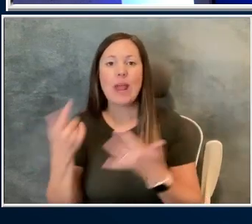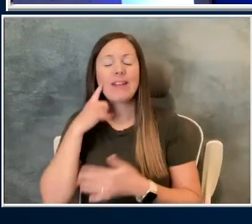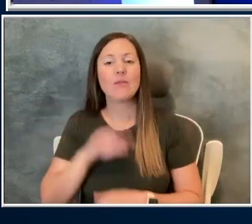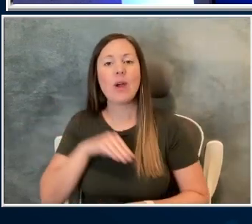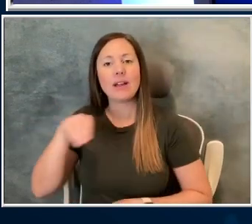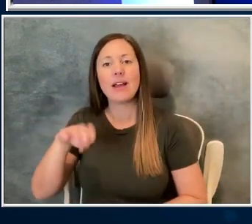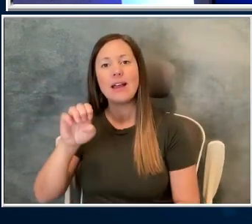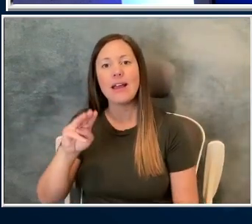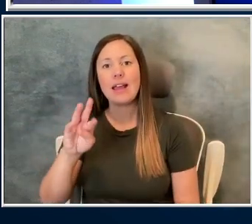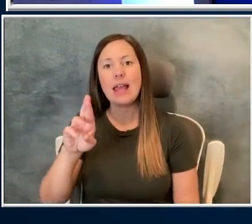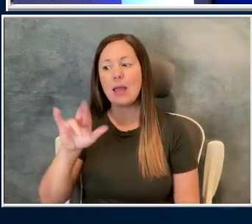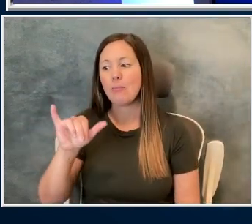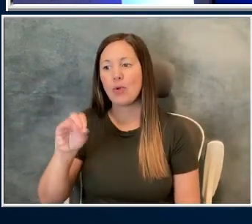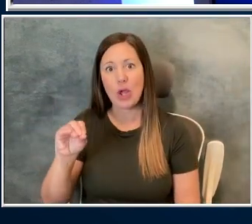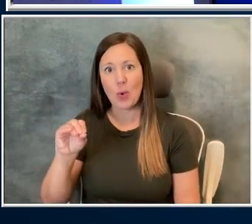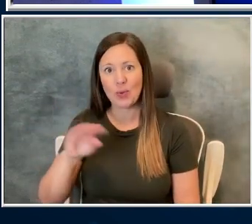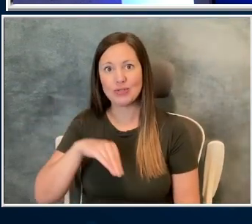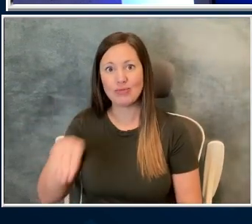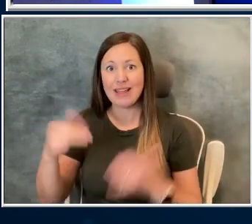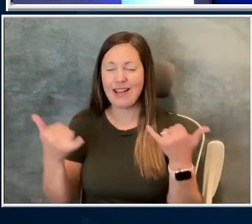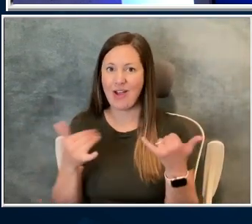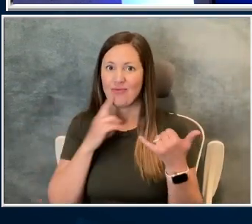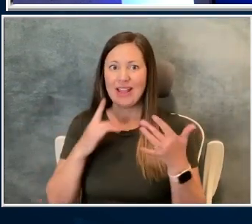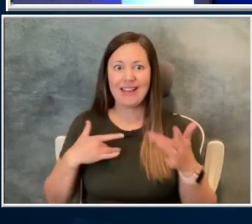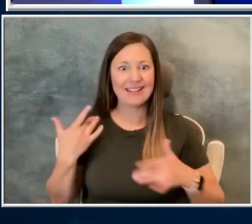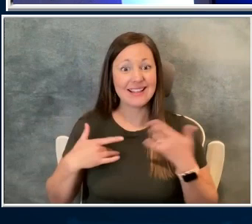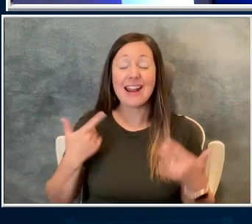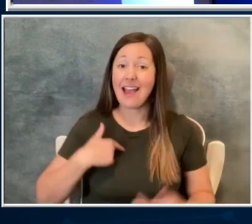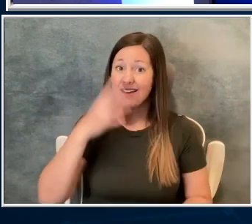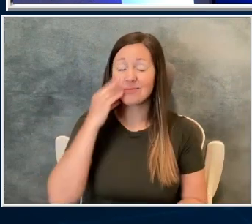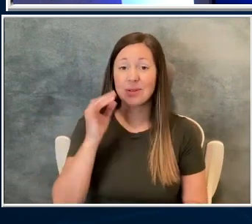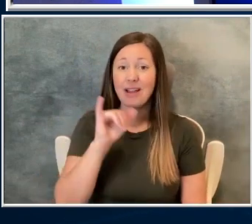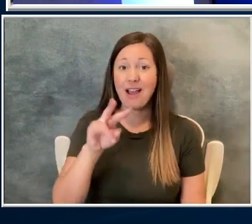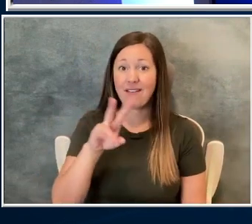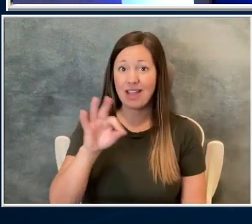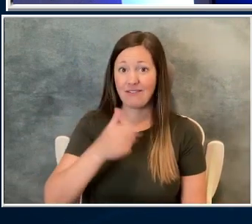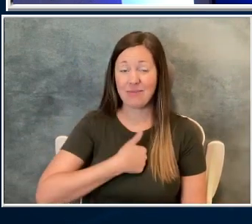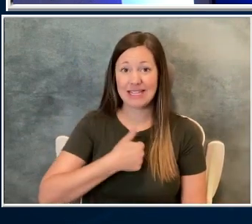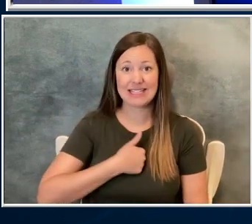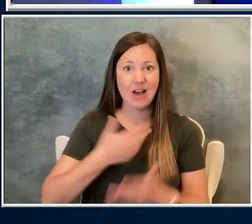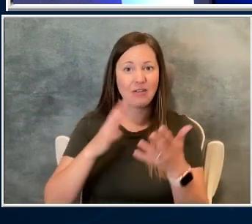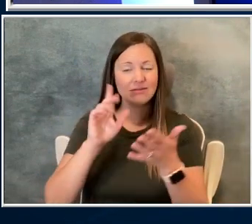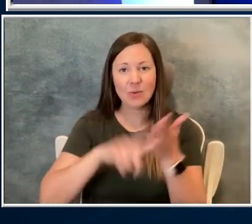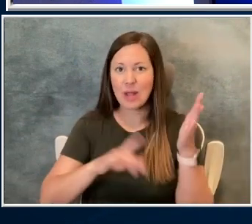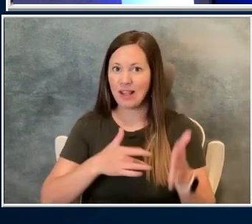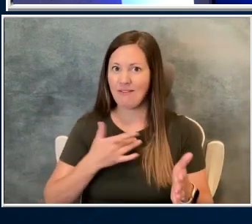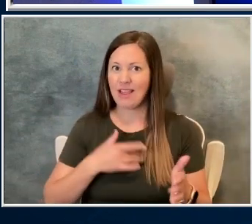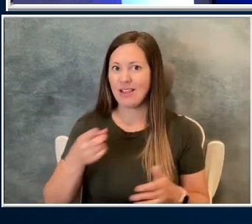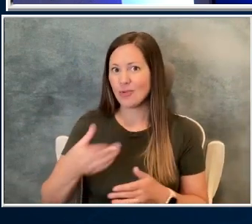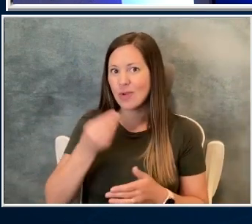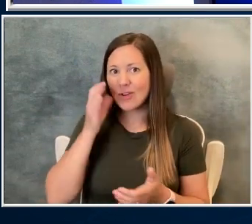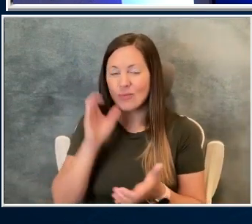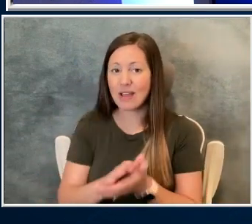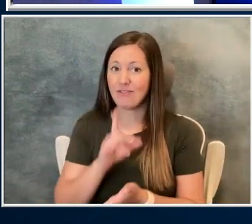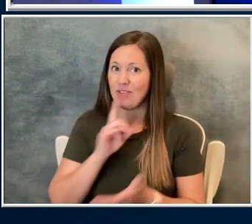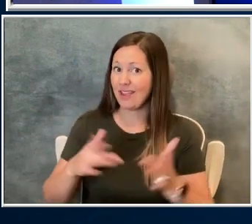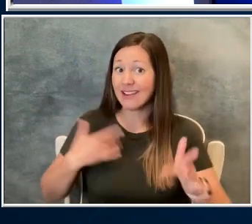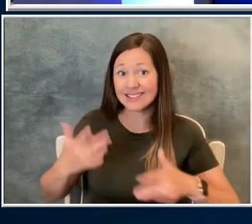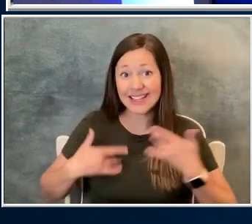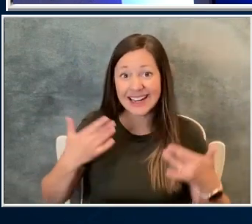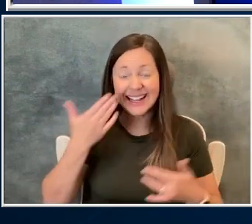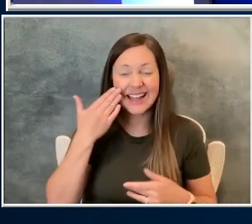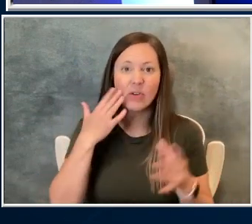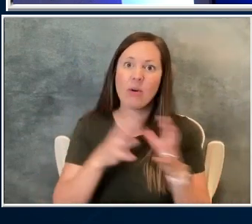I get it. I've been there. What are the feelings? Tell me a little bit about you and Taylor, and is it exciting? I know there's a lot of worry